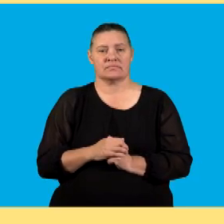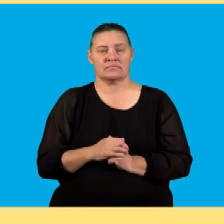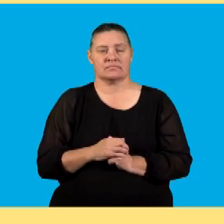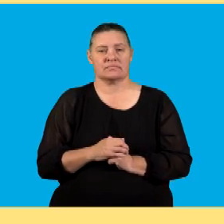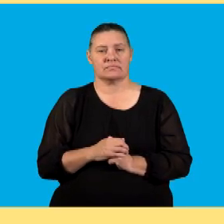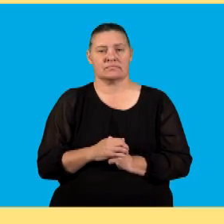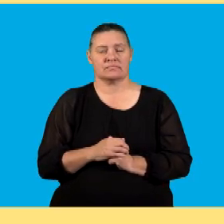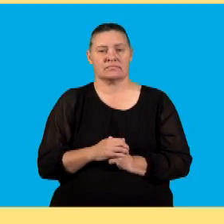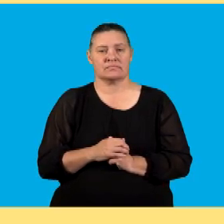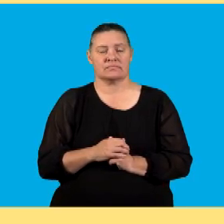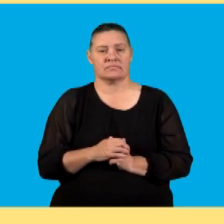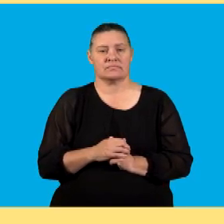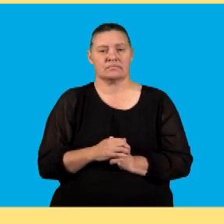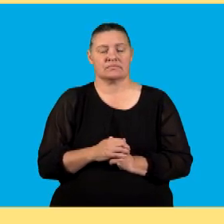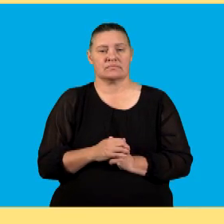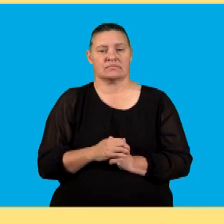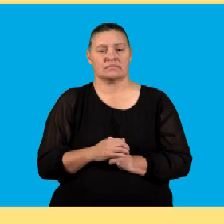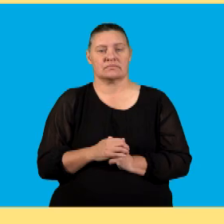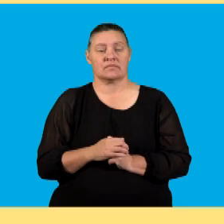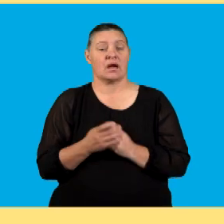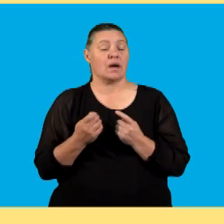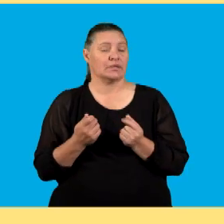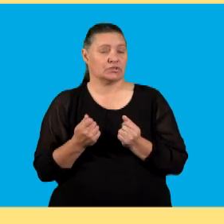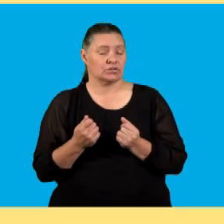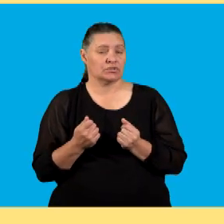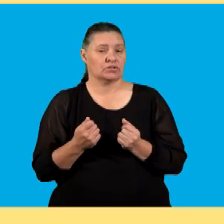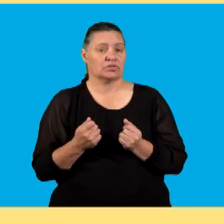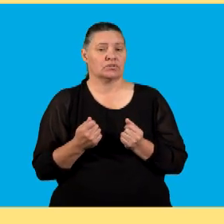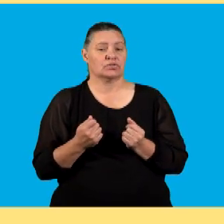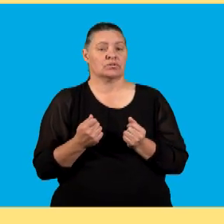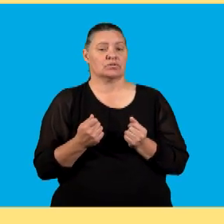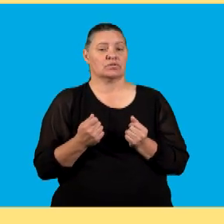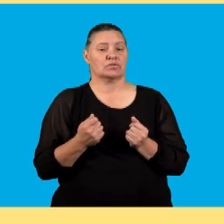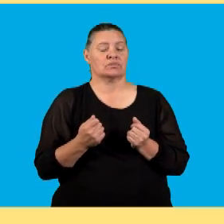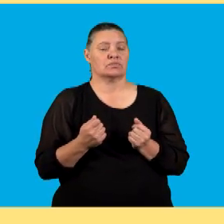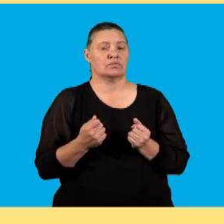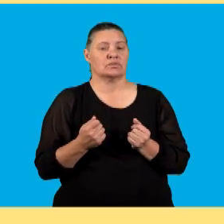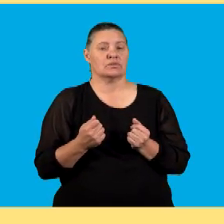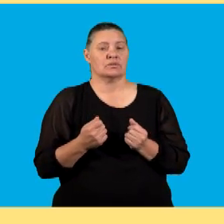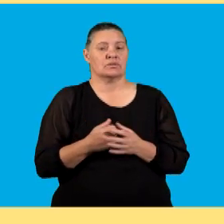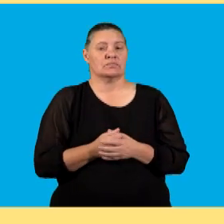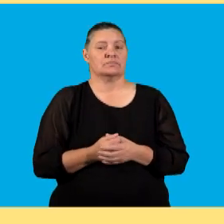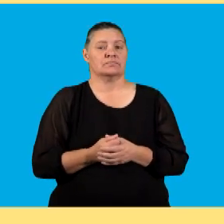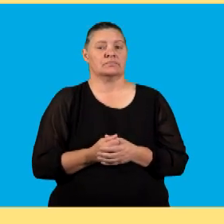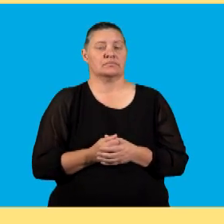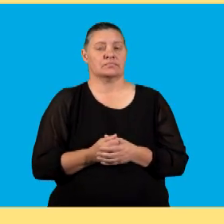calculator. Yes, you will get an amount that is, remember, you're